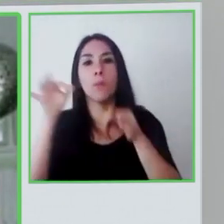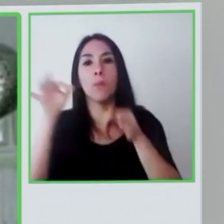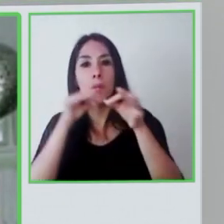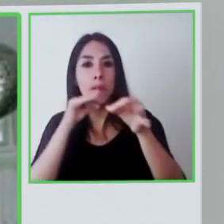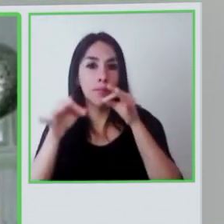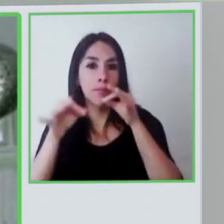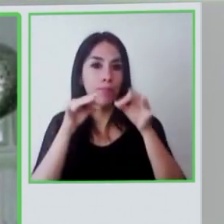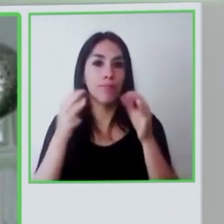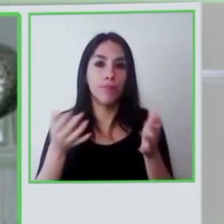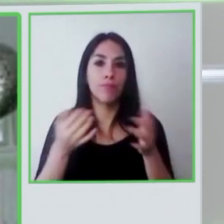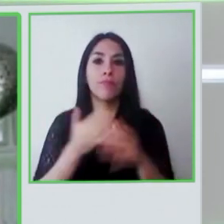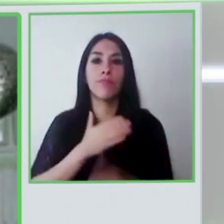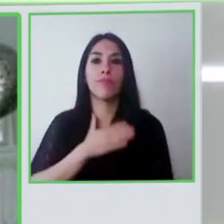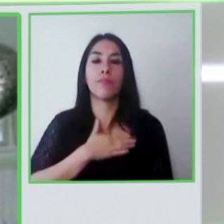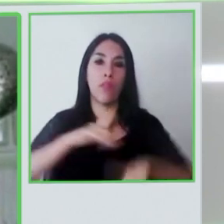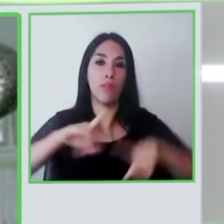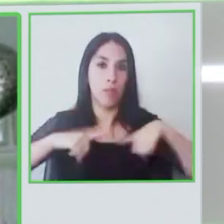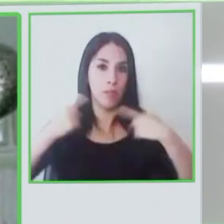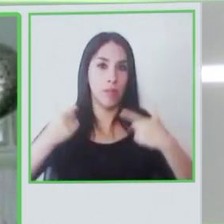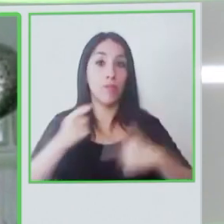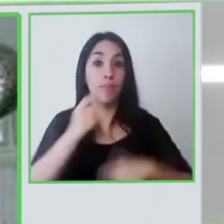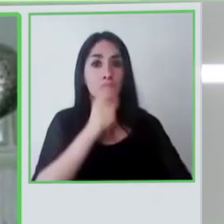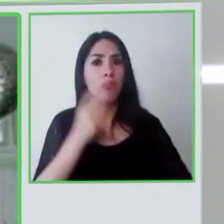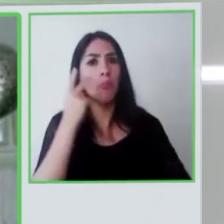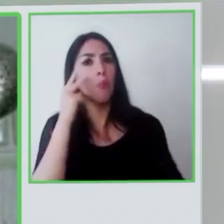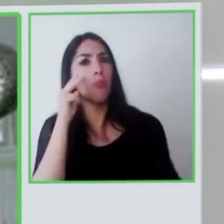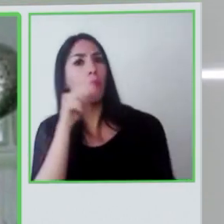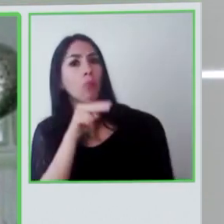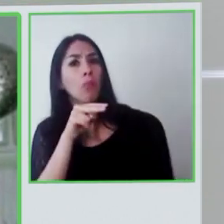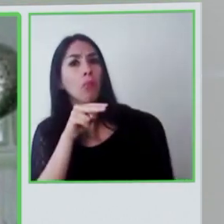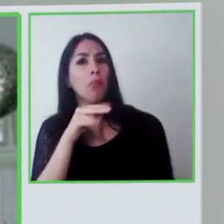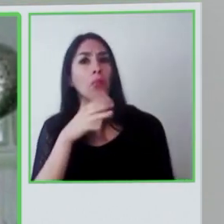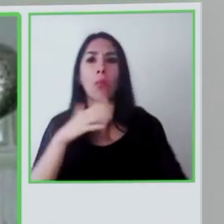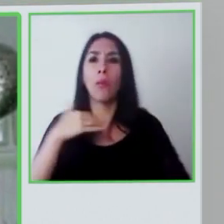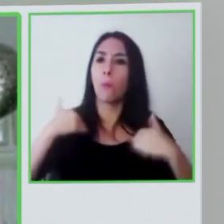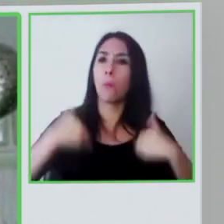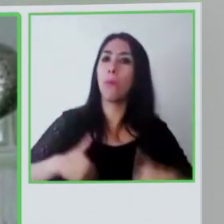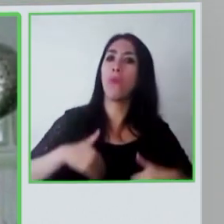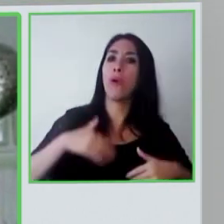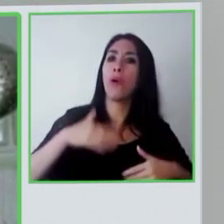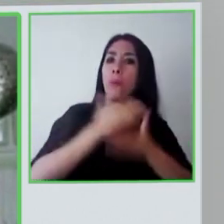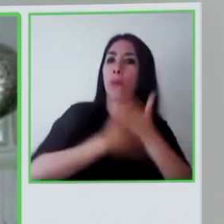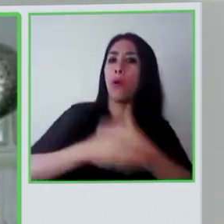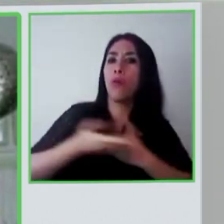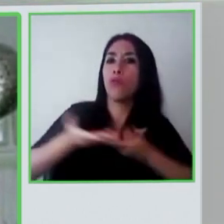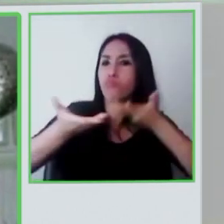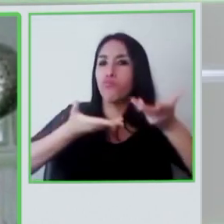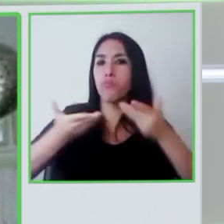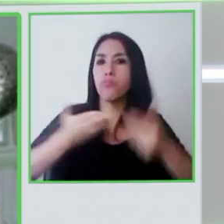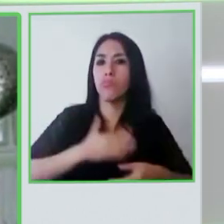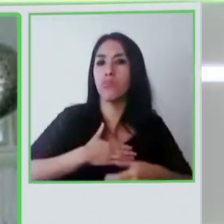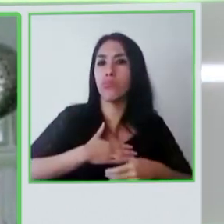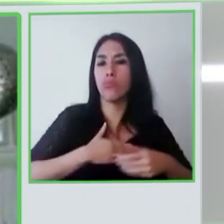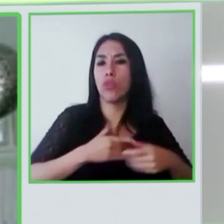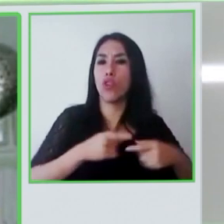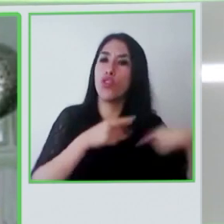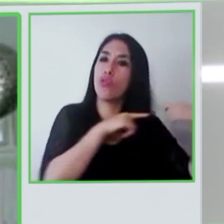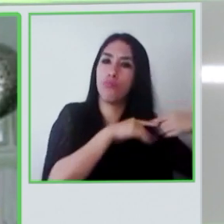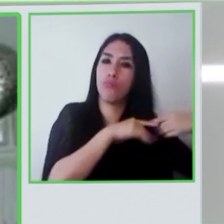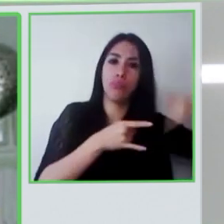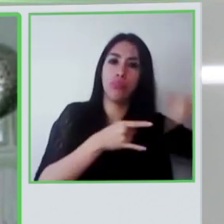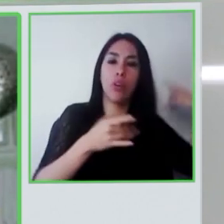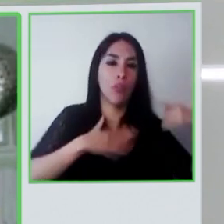storytelling of this type, so employees with disabilities can share their story and they are there and they feel